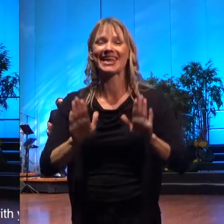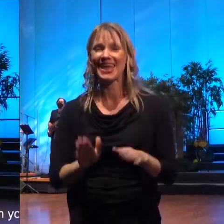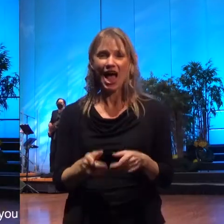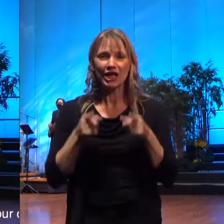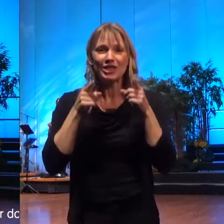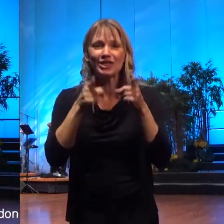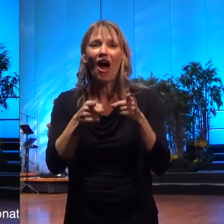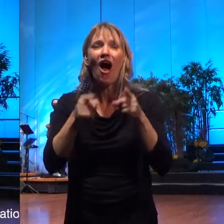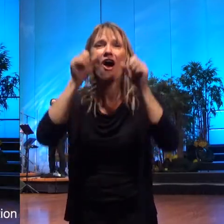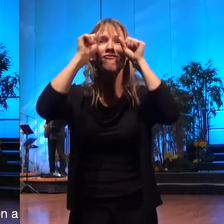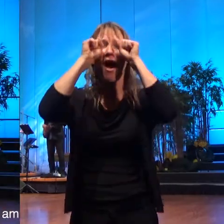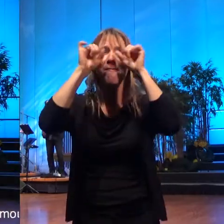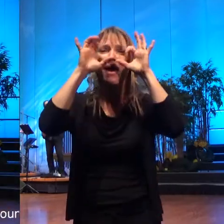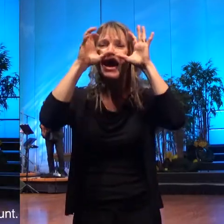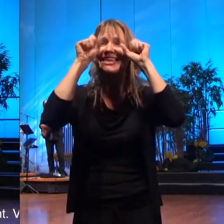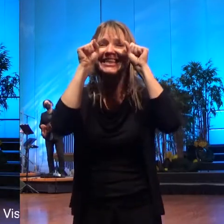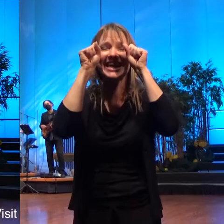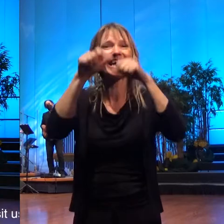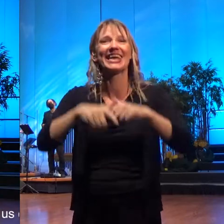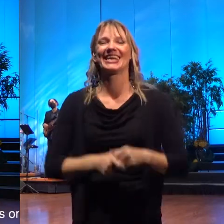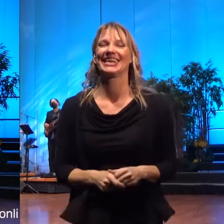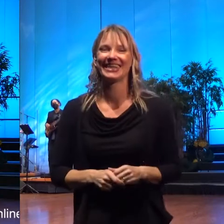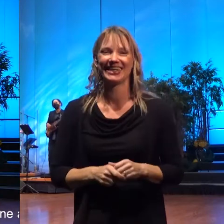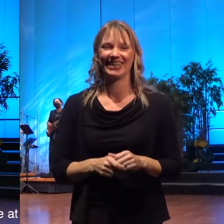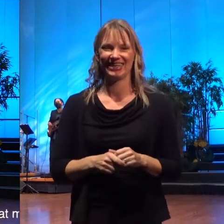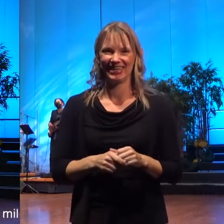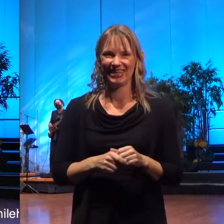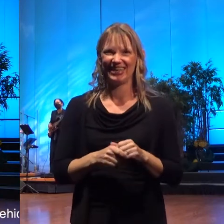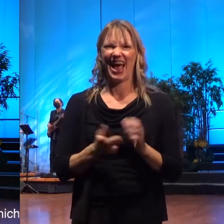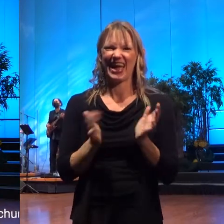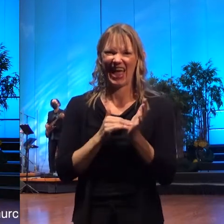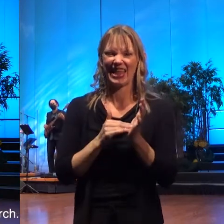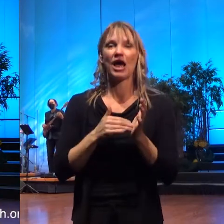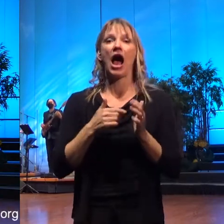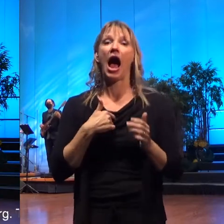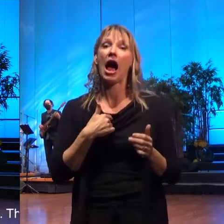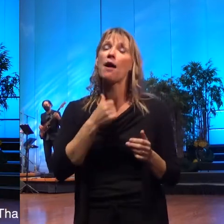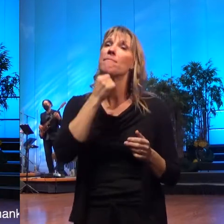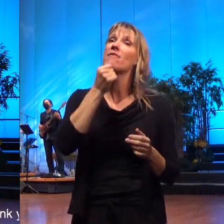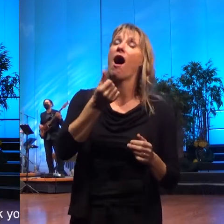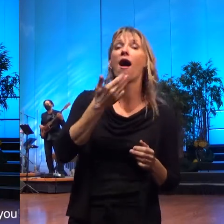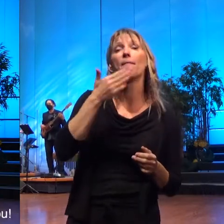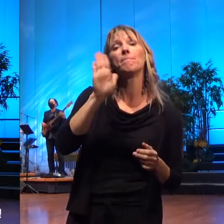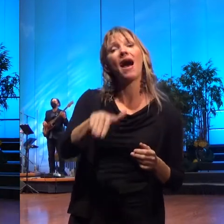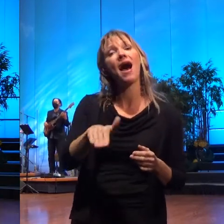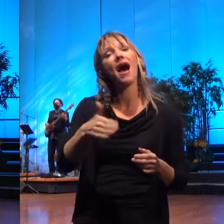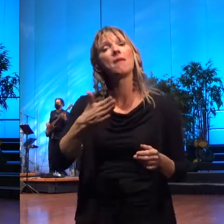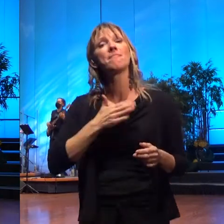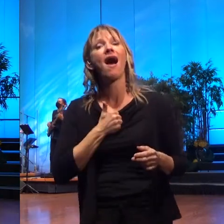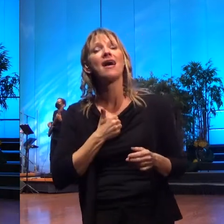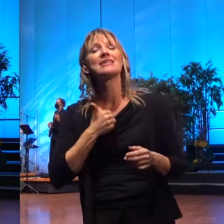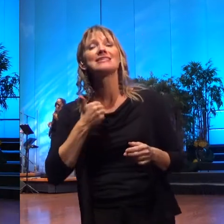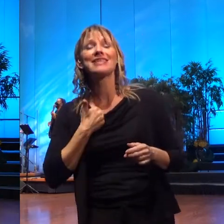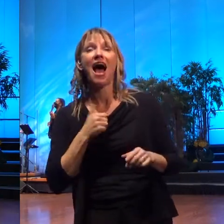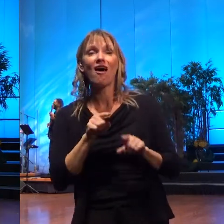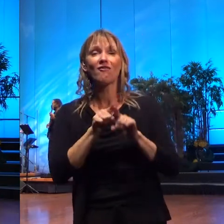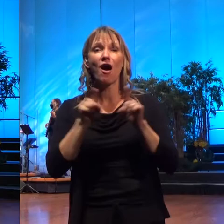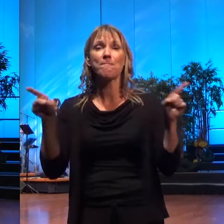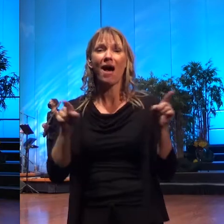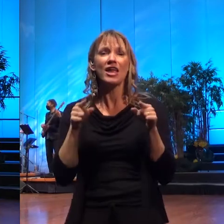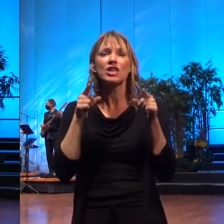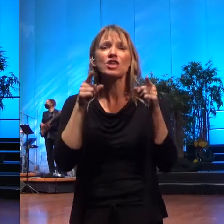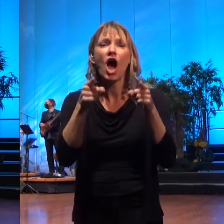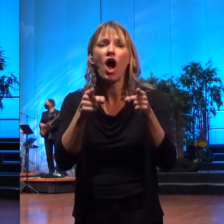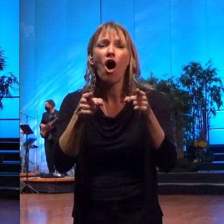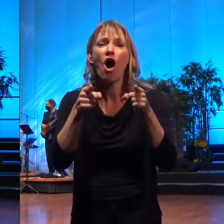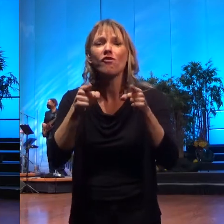amazing. You're amazing. Once for this incredible band. I'm not bad myself,